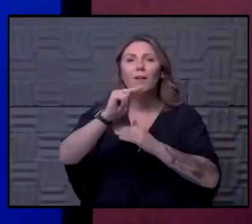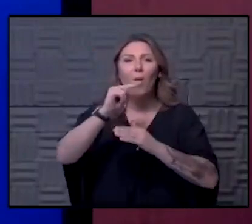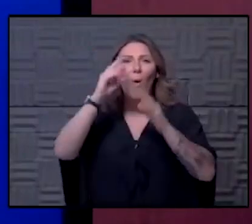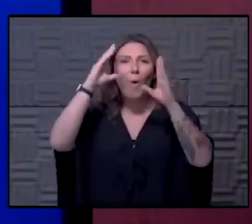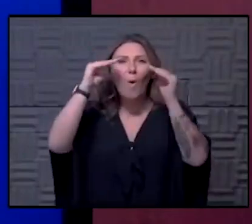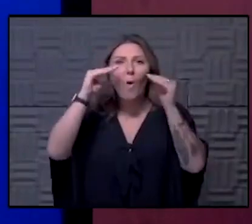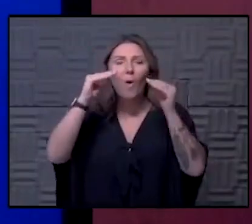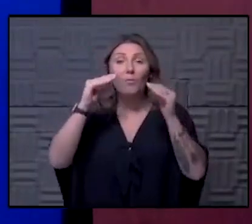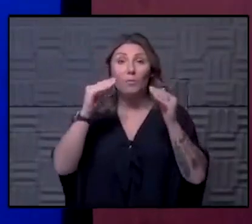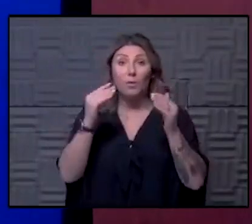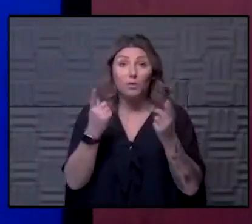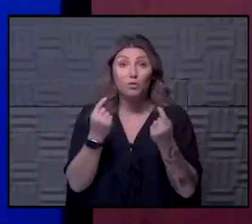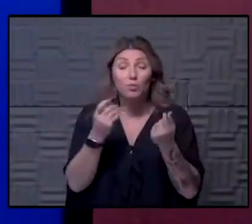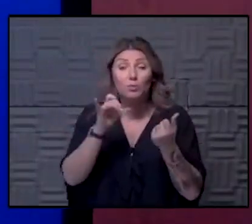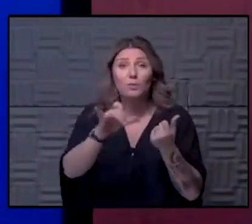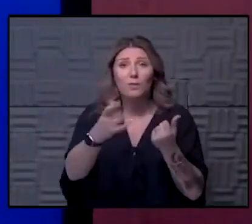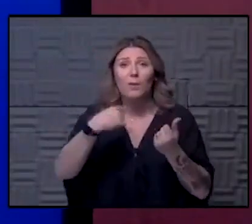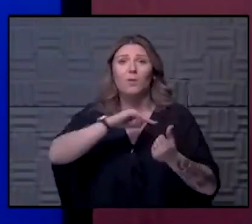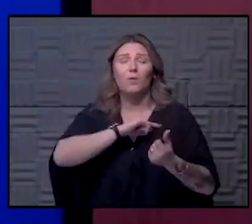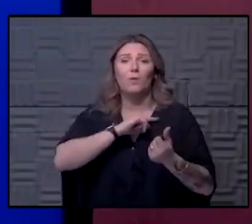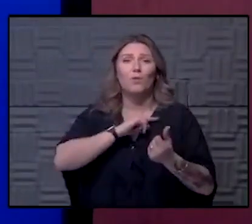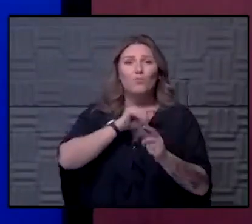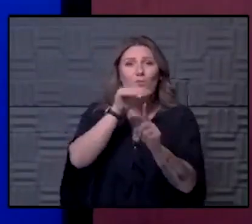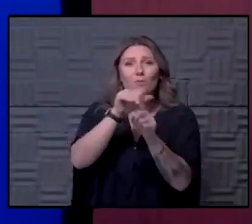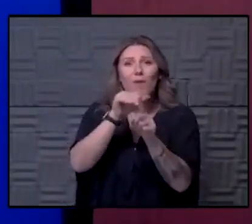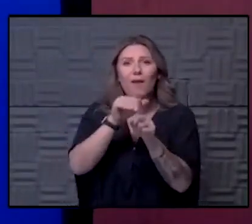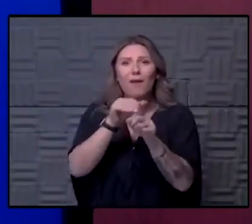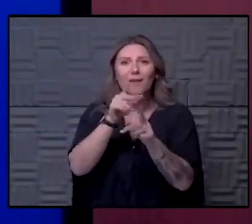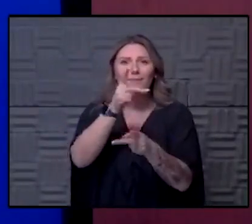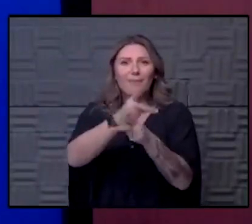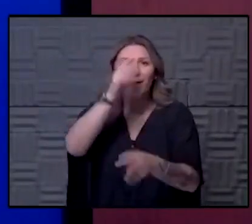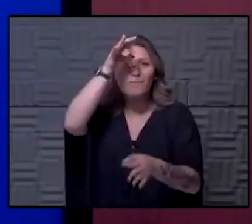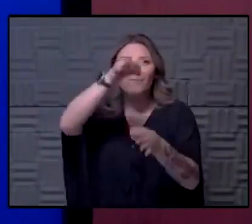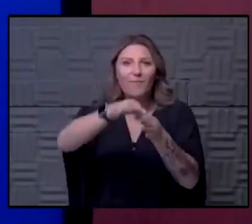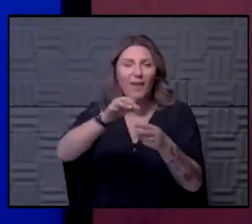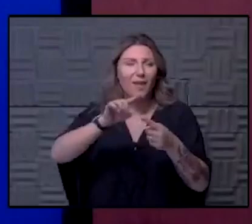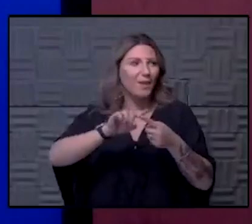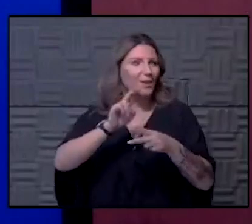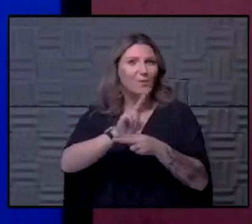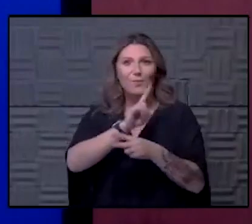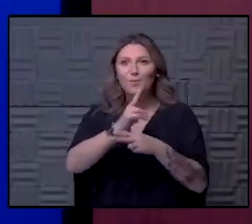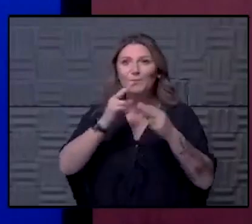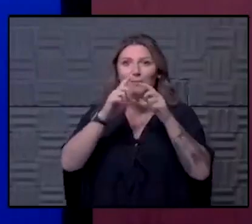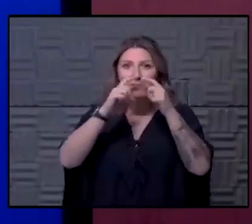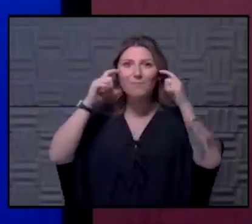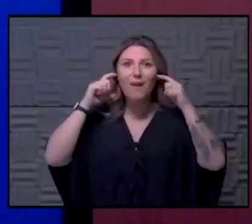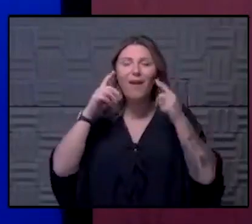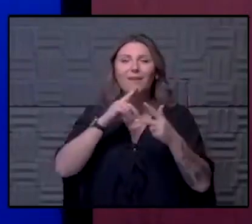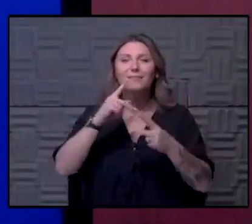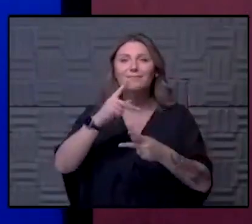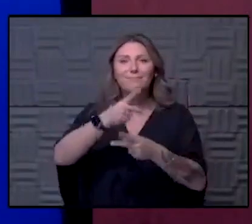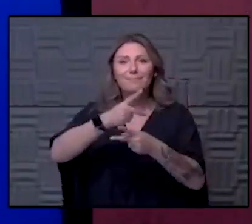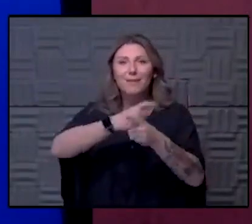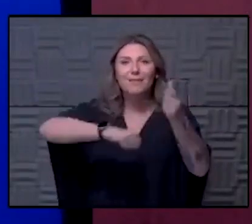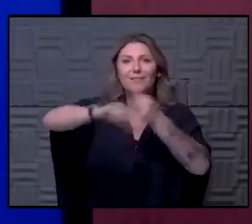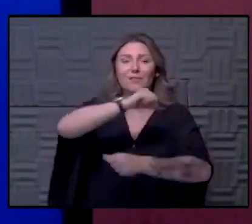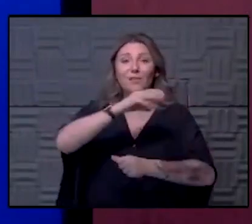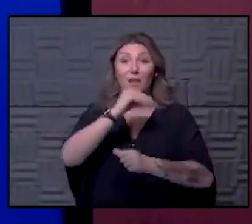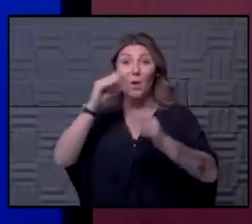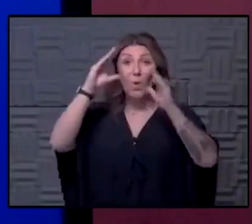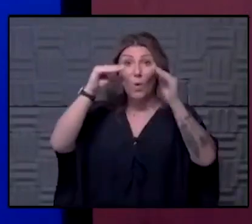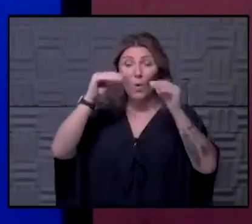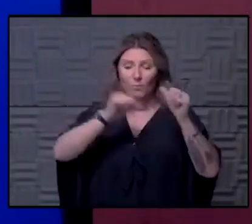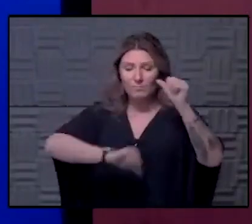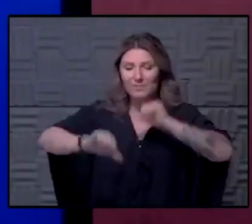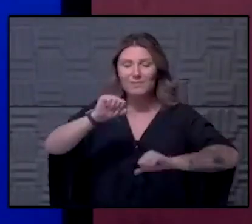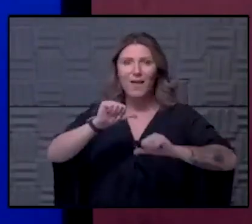we are reminded that we've kept the faith, we've worn masks, we've tried to take care of each other in the hope that science